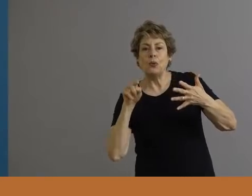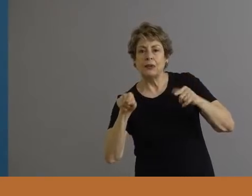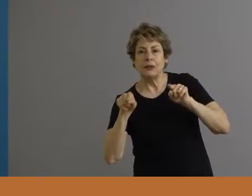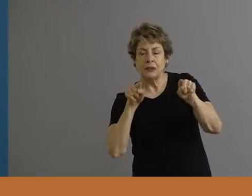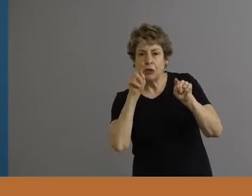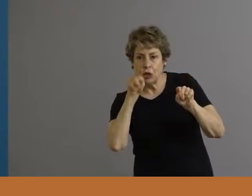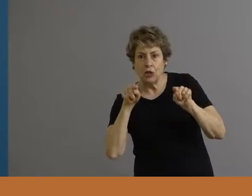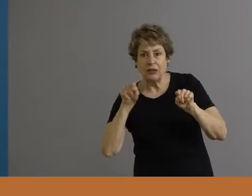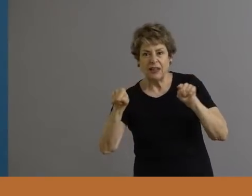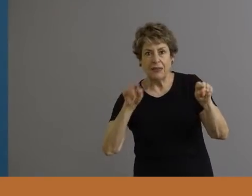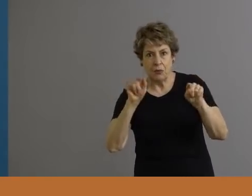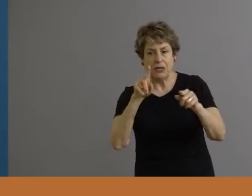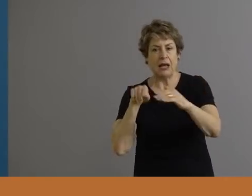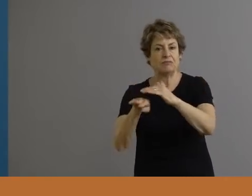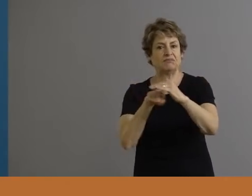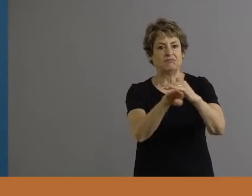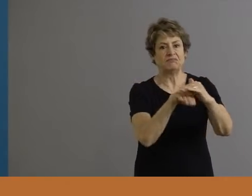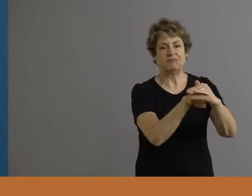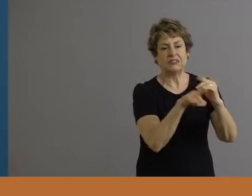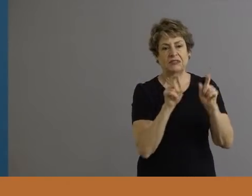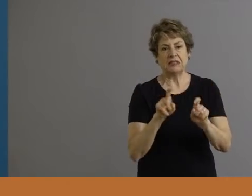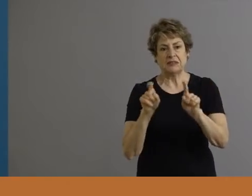next Thursday. This will be a fully